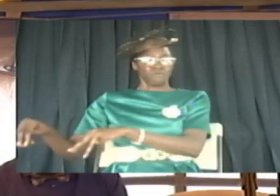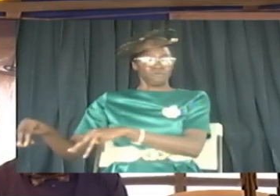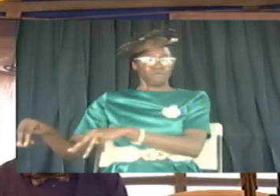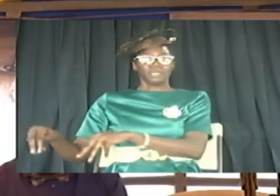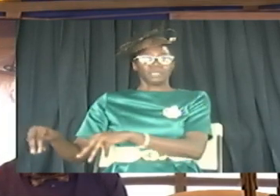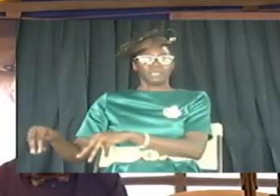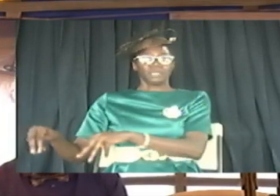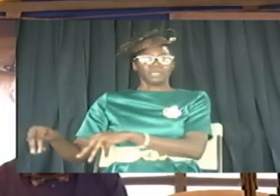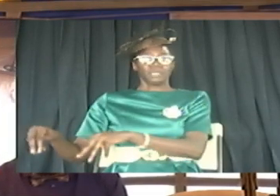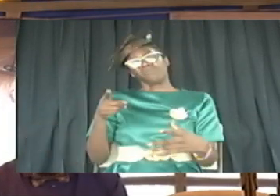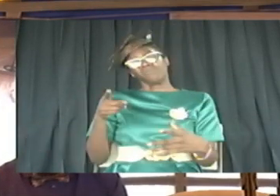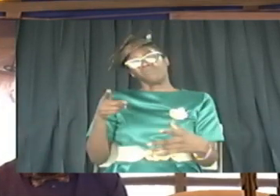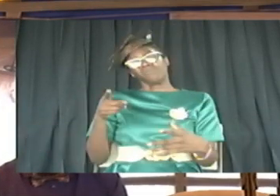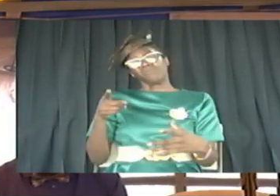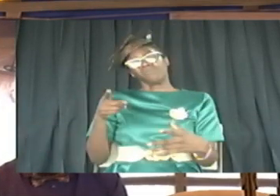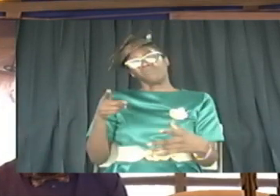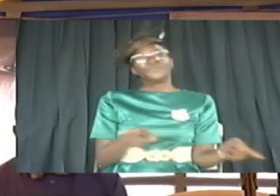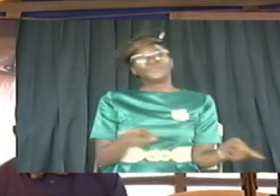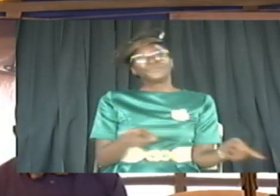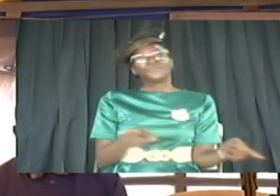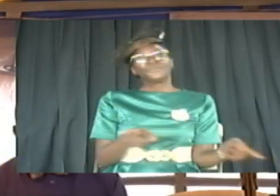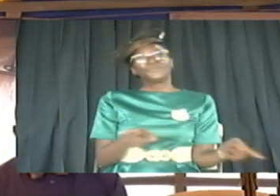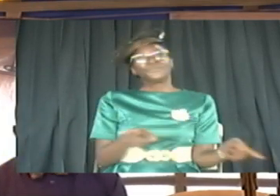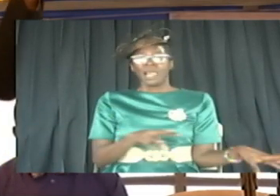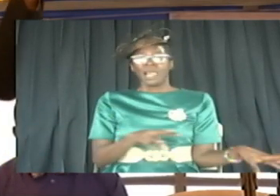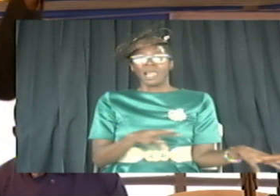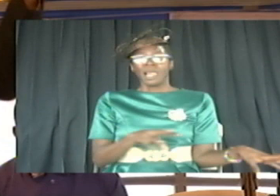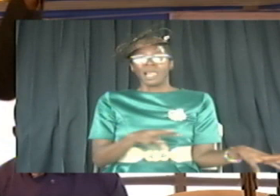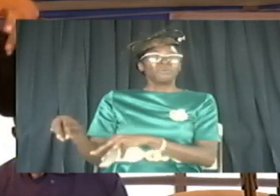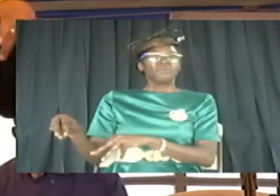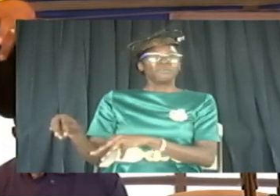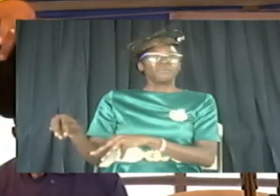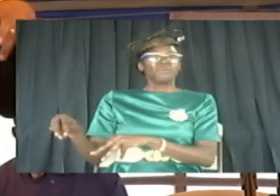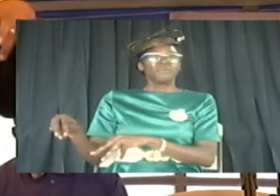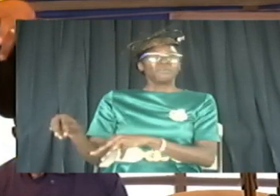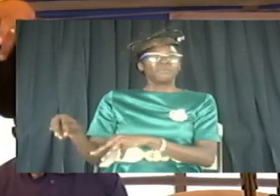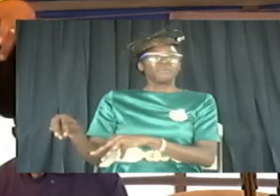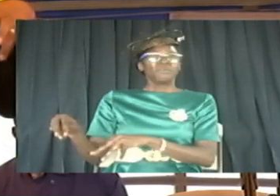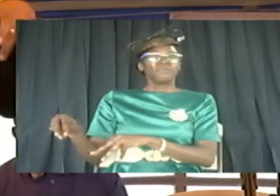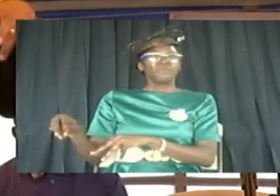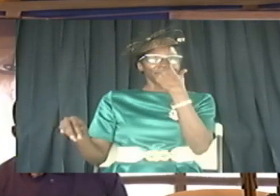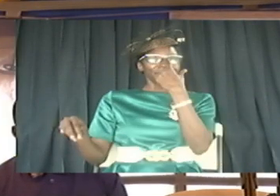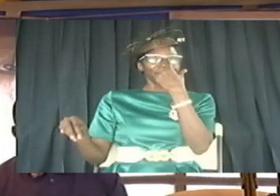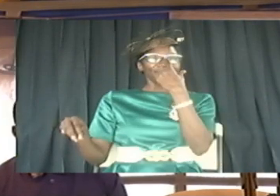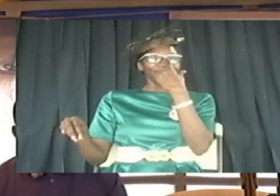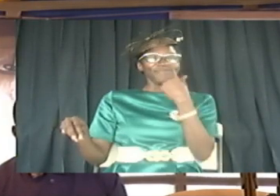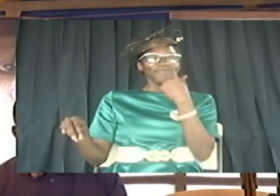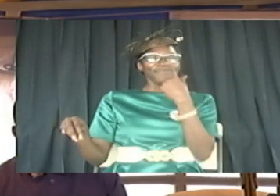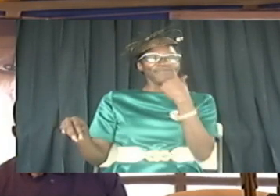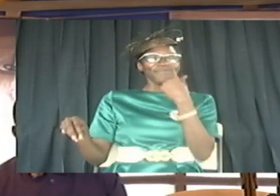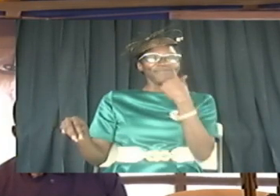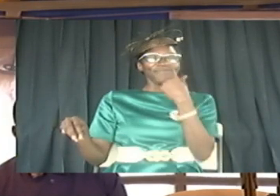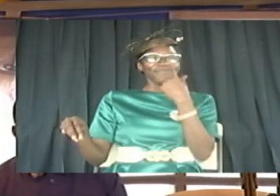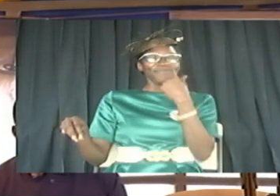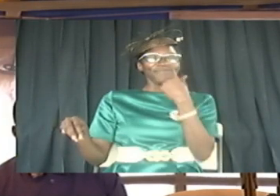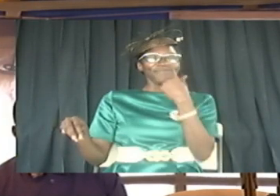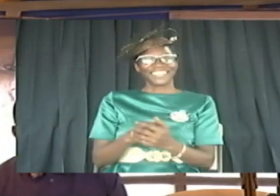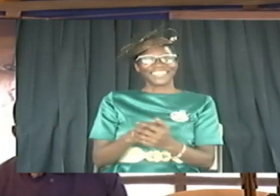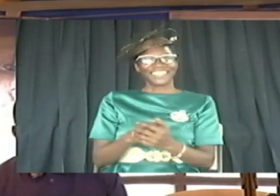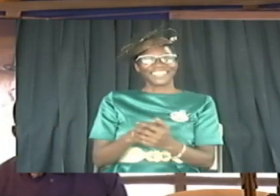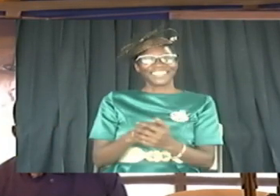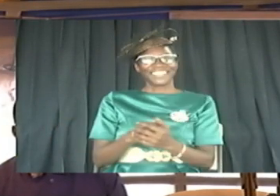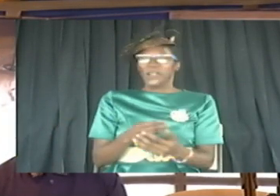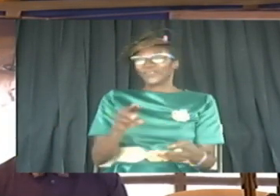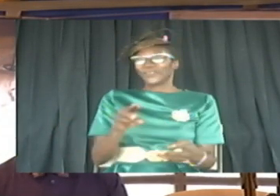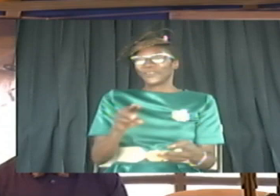would normally do. He steps out of the somehow normal